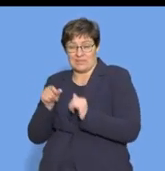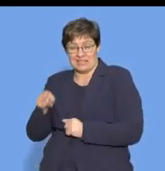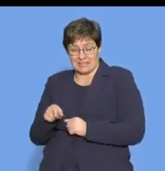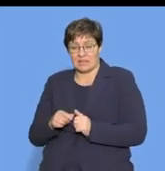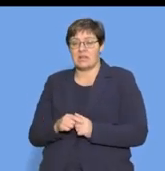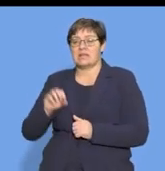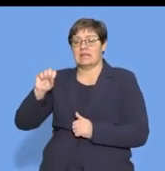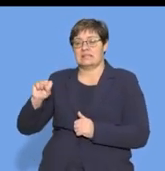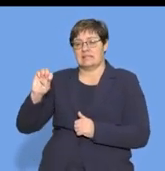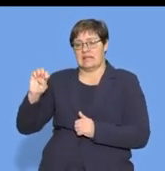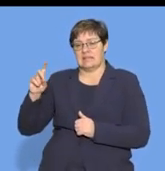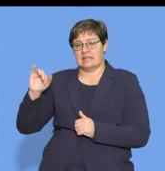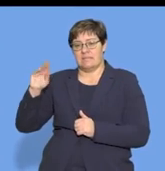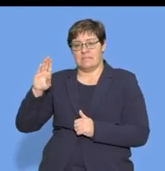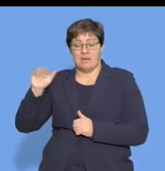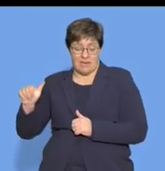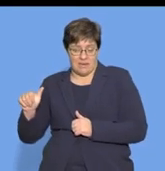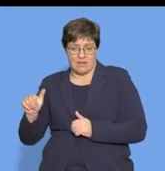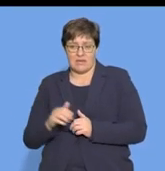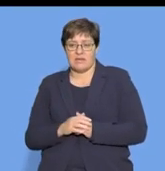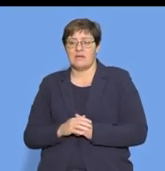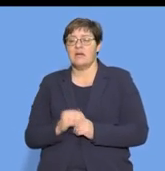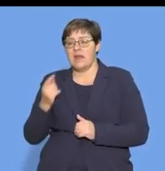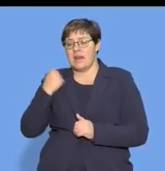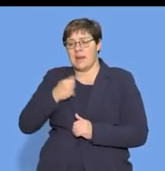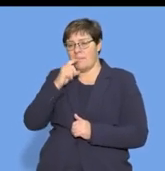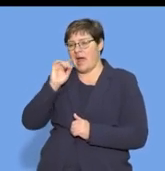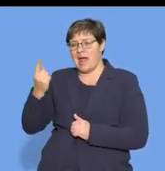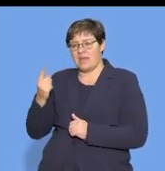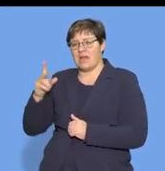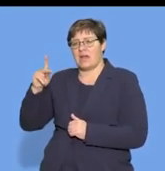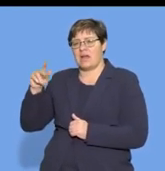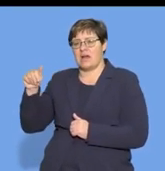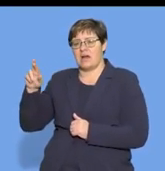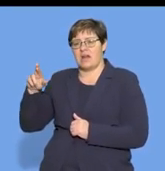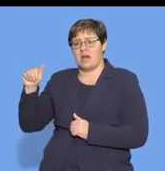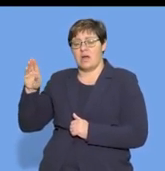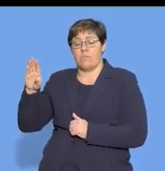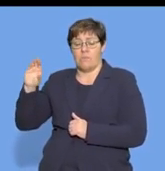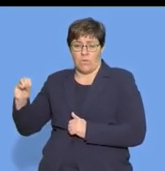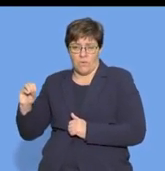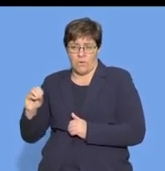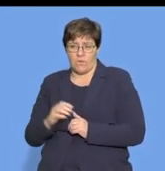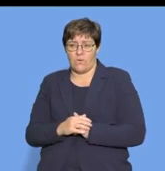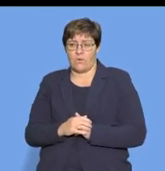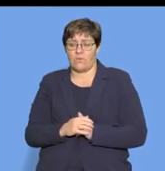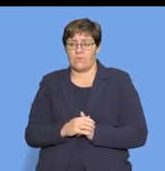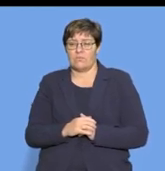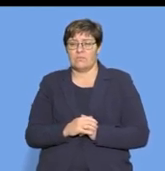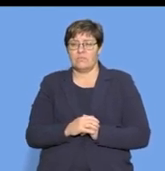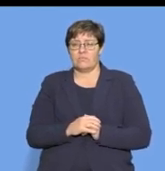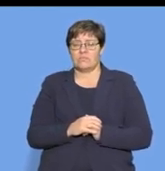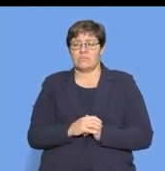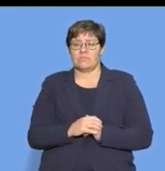at Australopithecus sadiba. And again here you can see we have a star, so this is another important one.